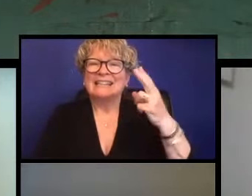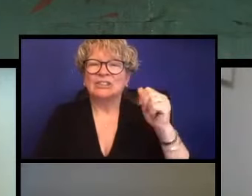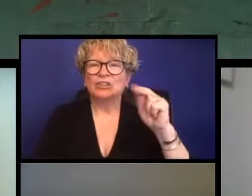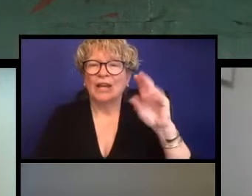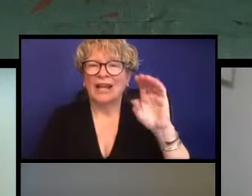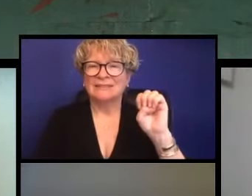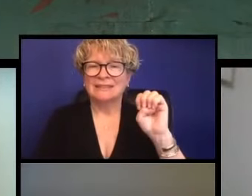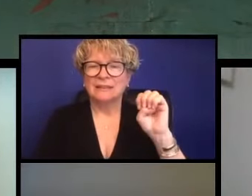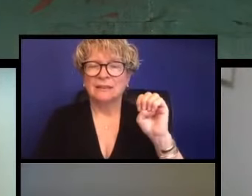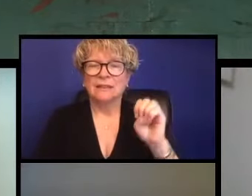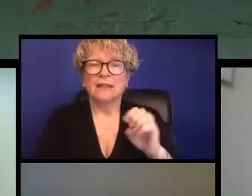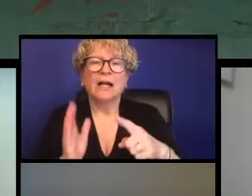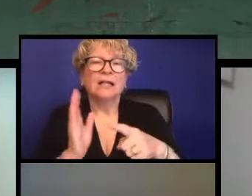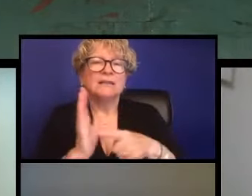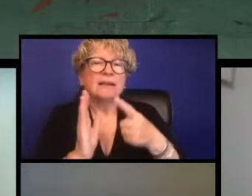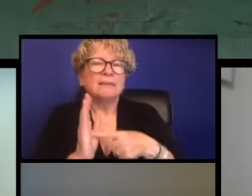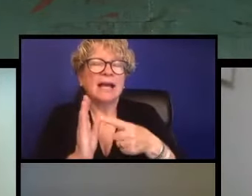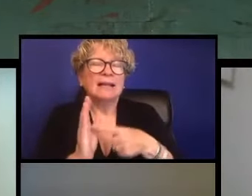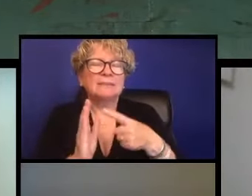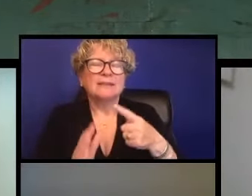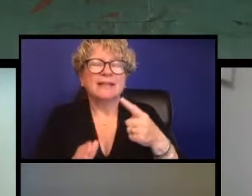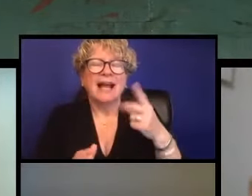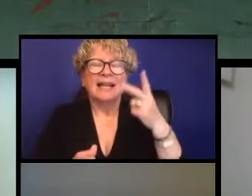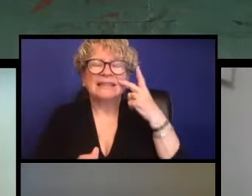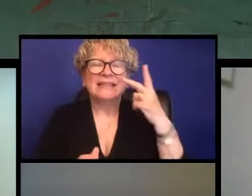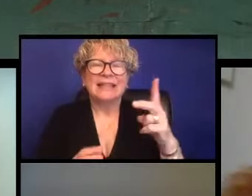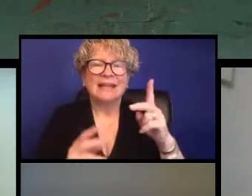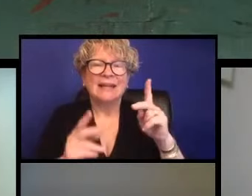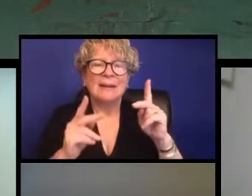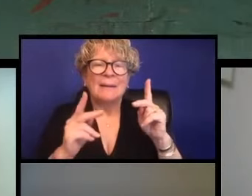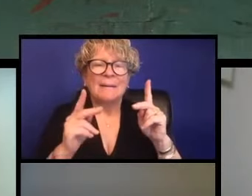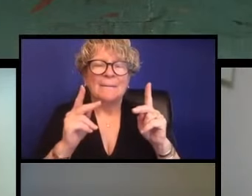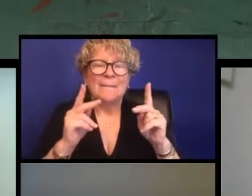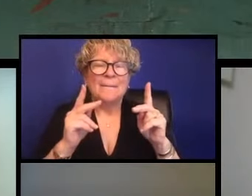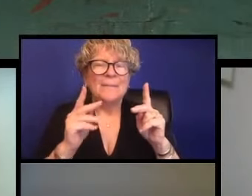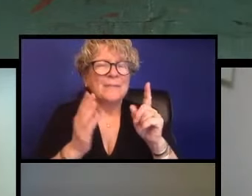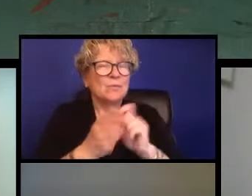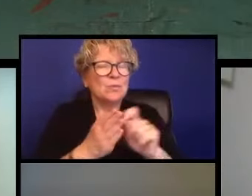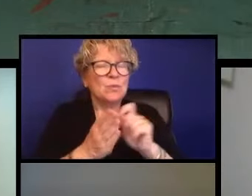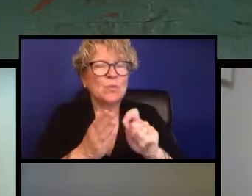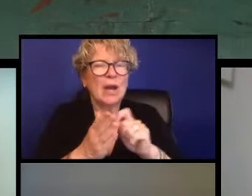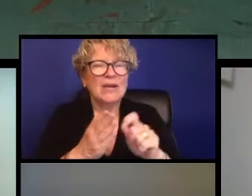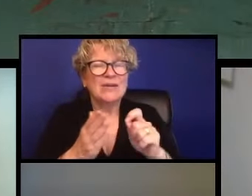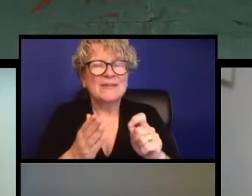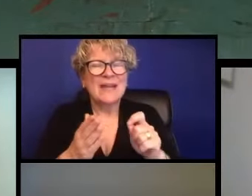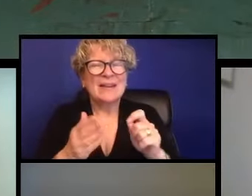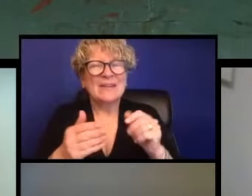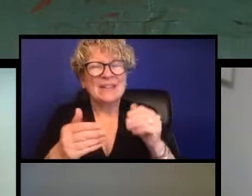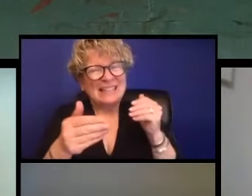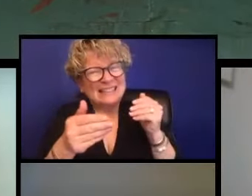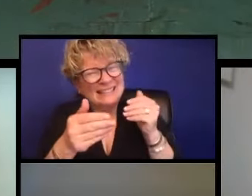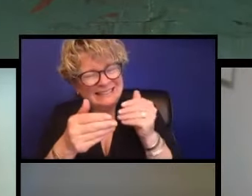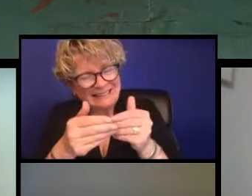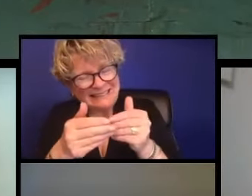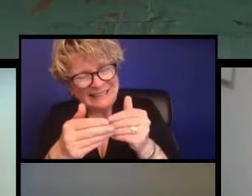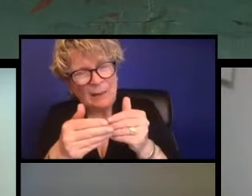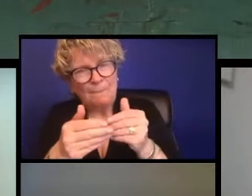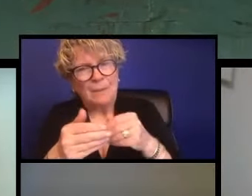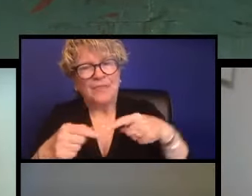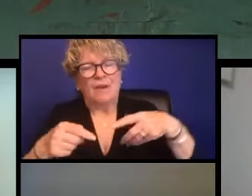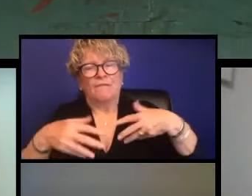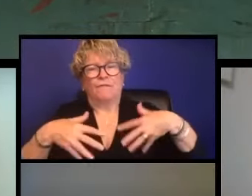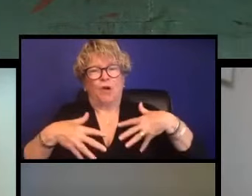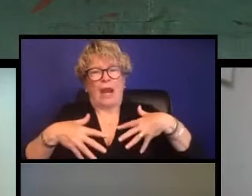this close, but the writer was afraid to take it that next step. I had one of my favorite